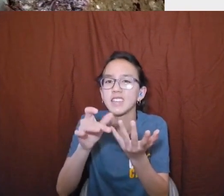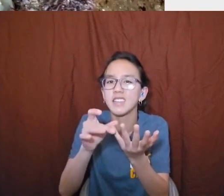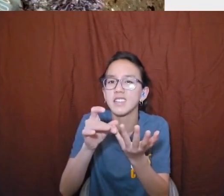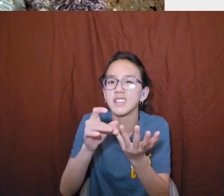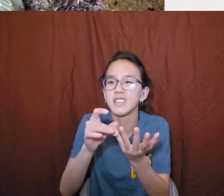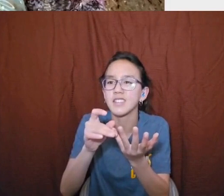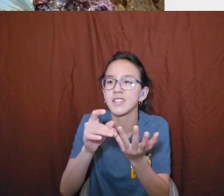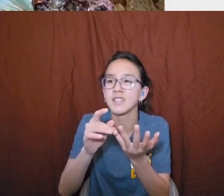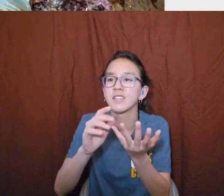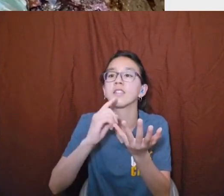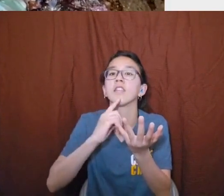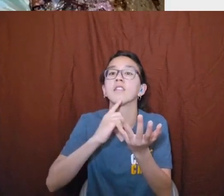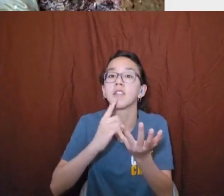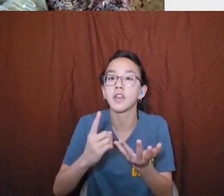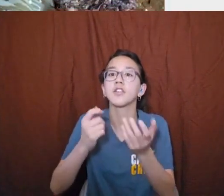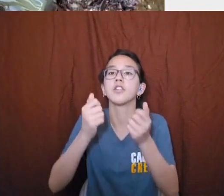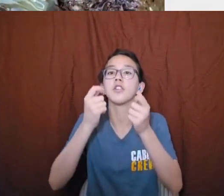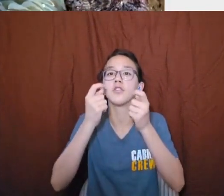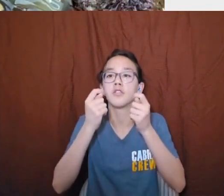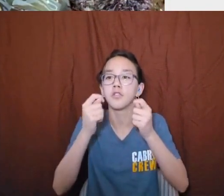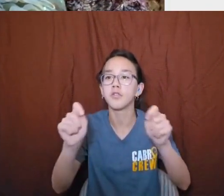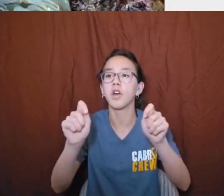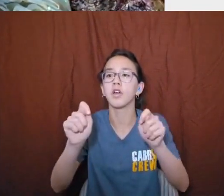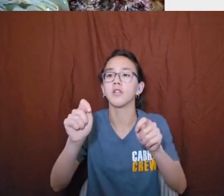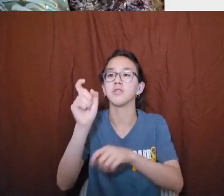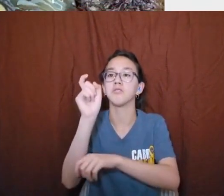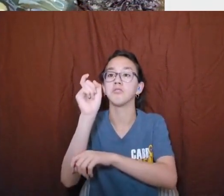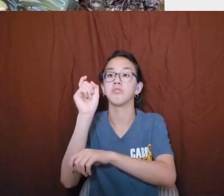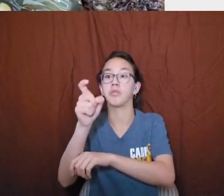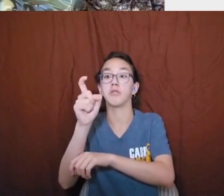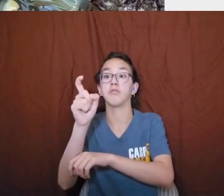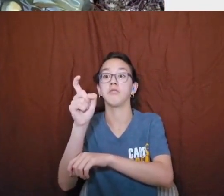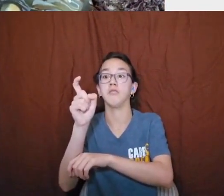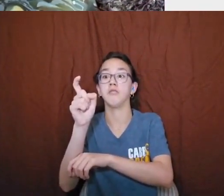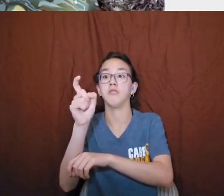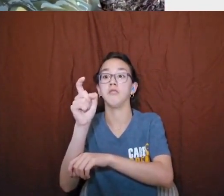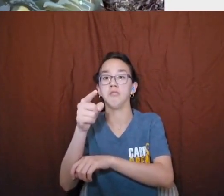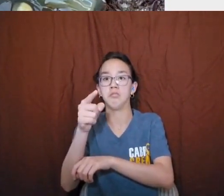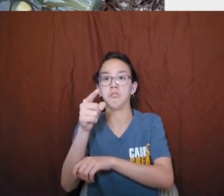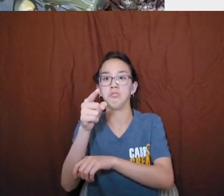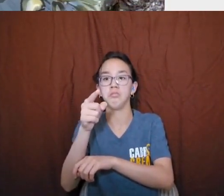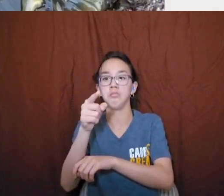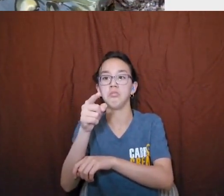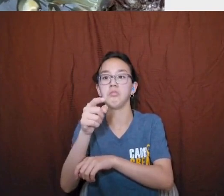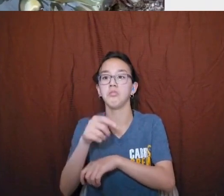is actually the sea anemone stinging you.